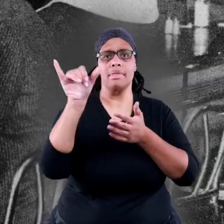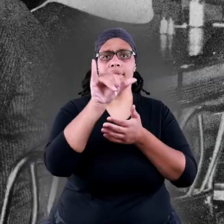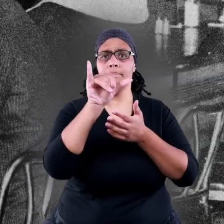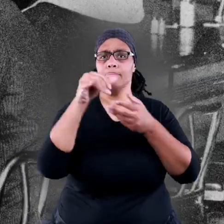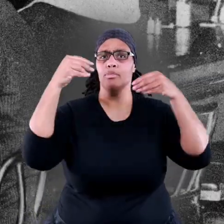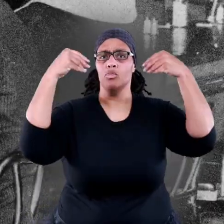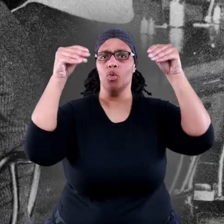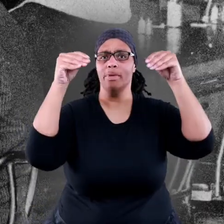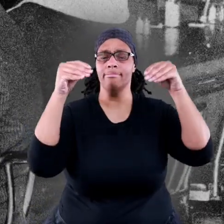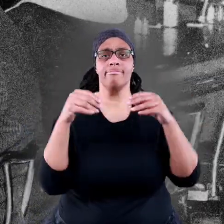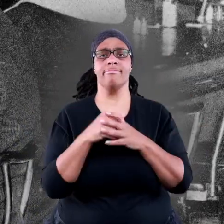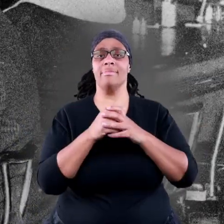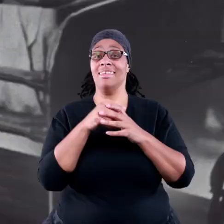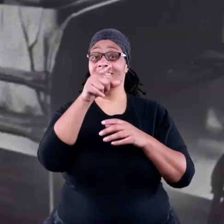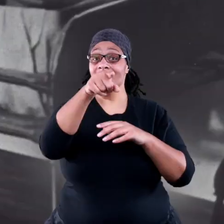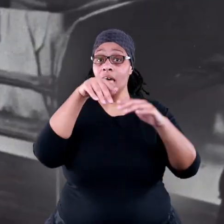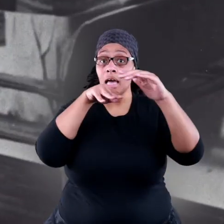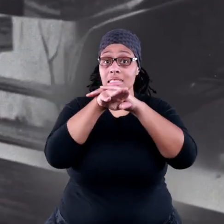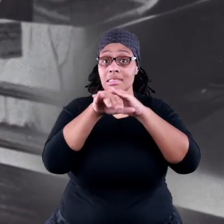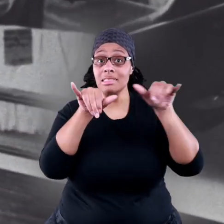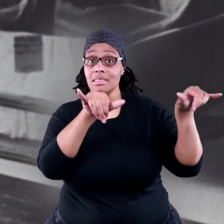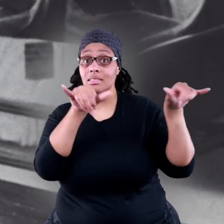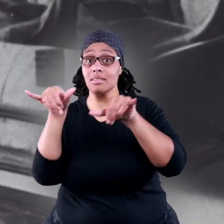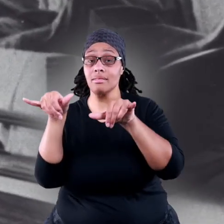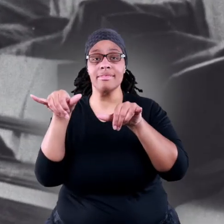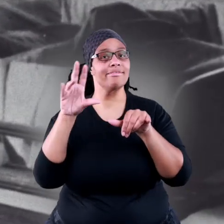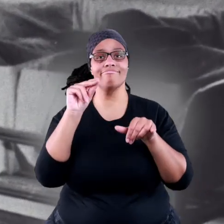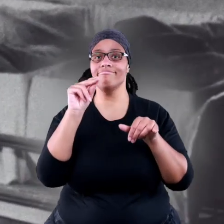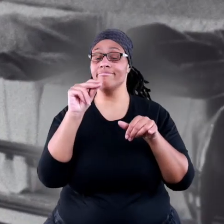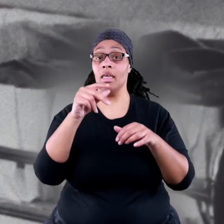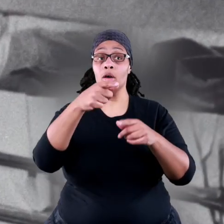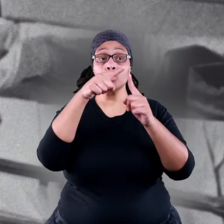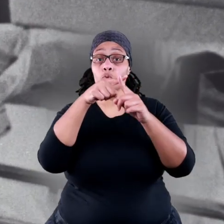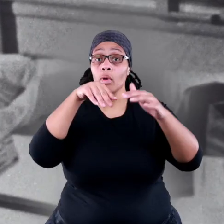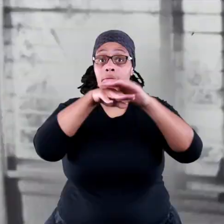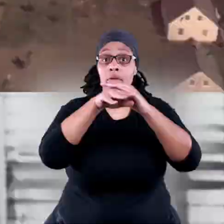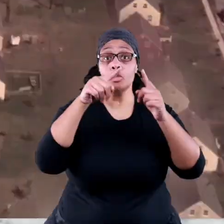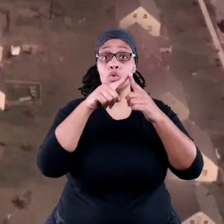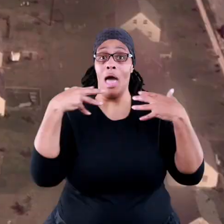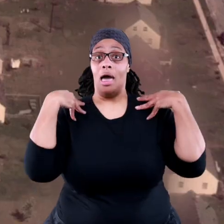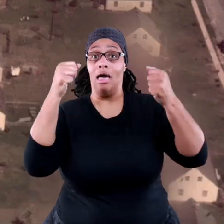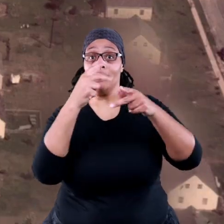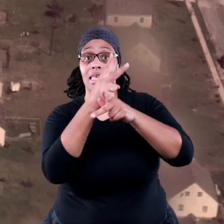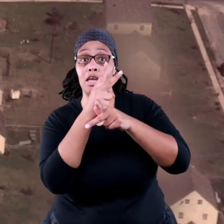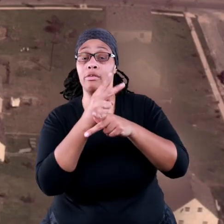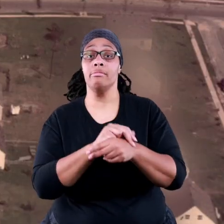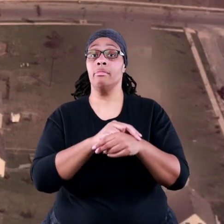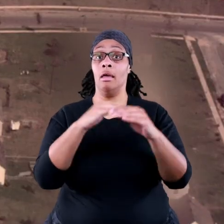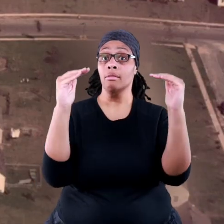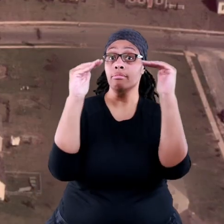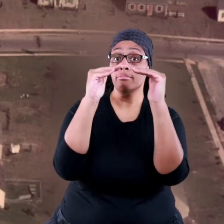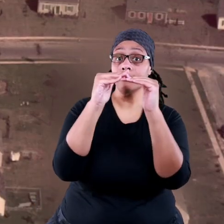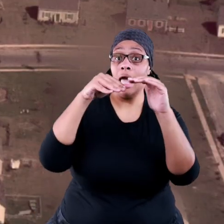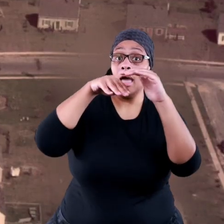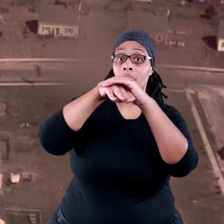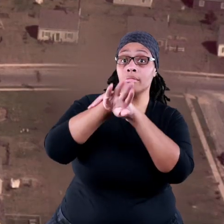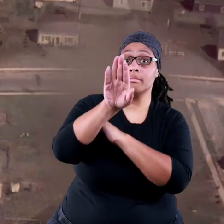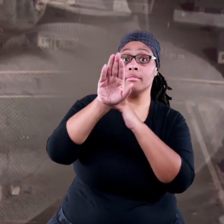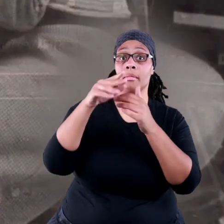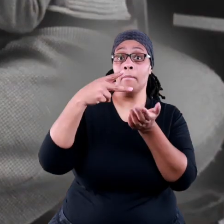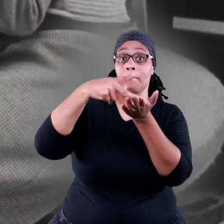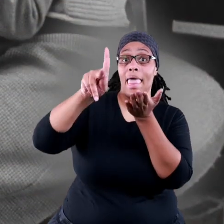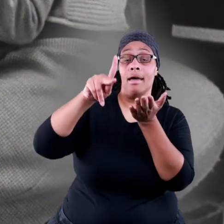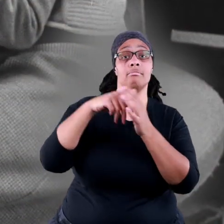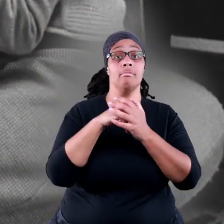or shop at the same stores. They did not have the same access to proper health care or housing, nor would they